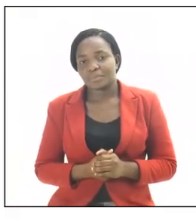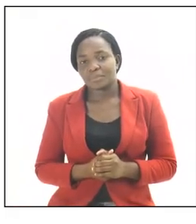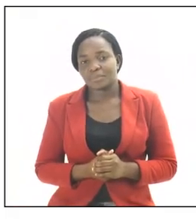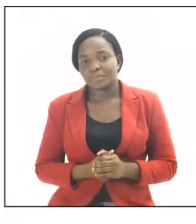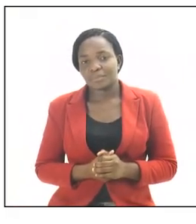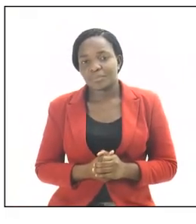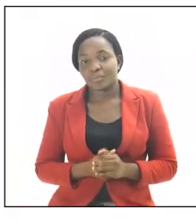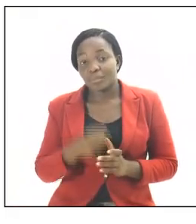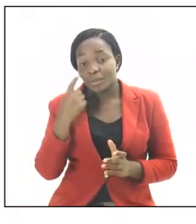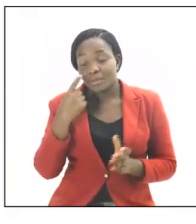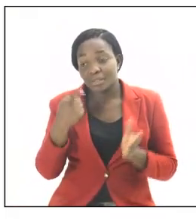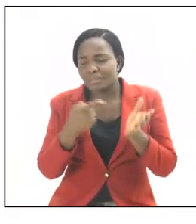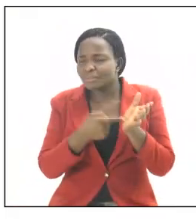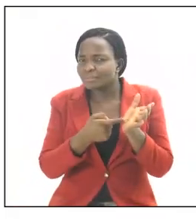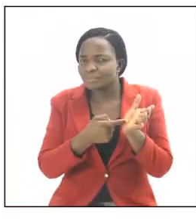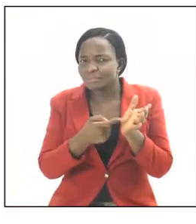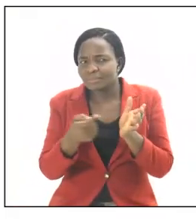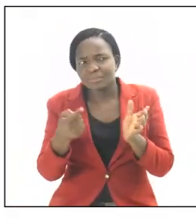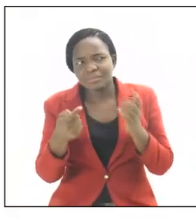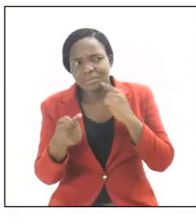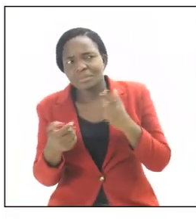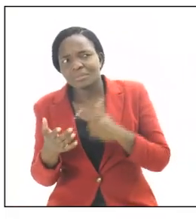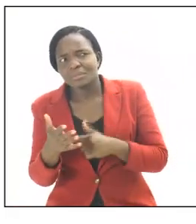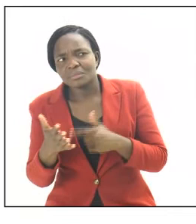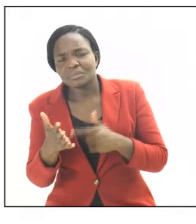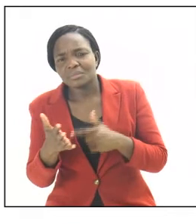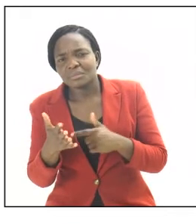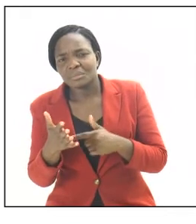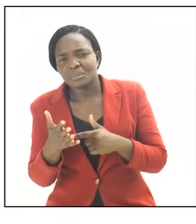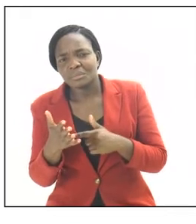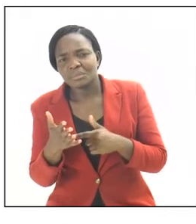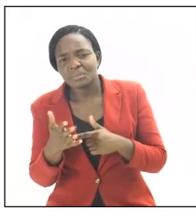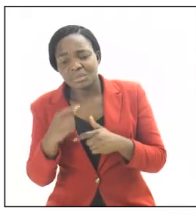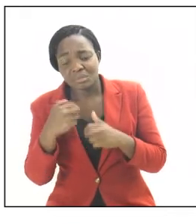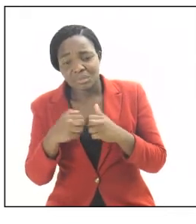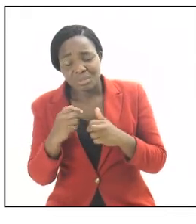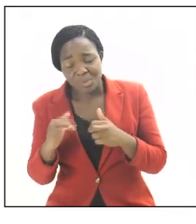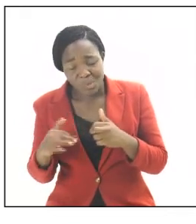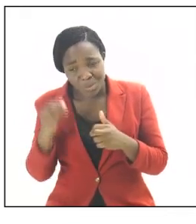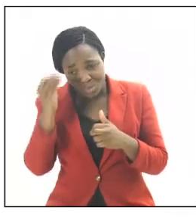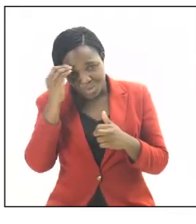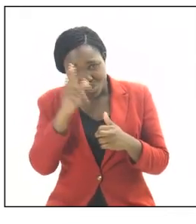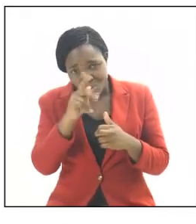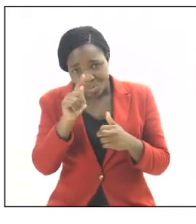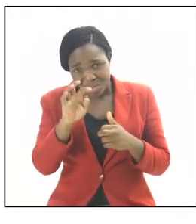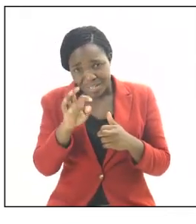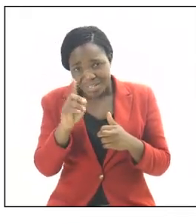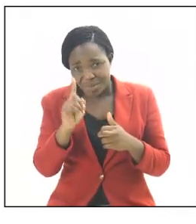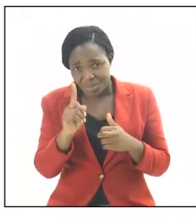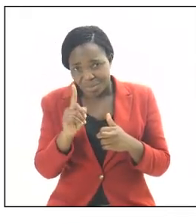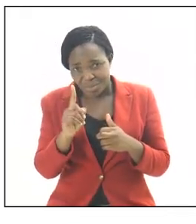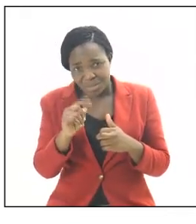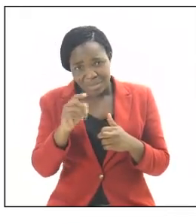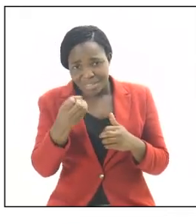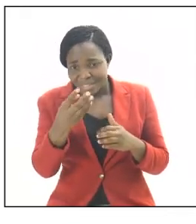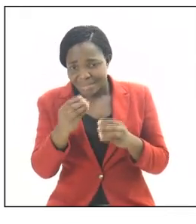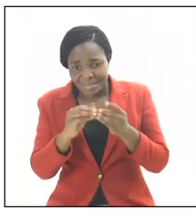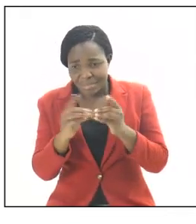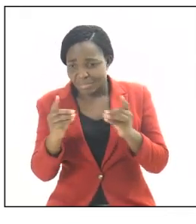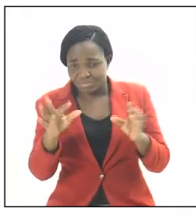See, ma'am, with this problem, they want the area of the kite, but they don't give the diagonals.